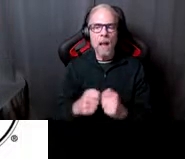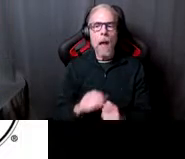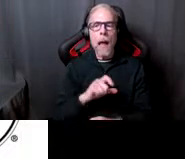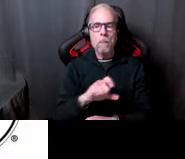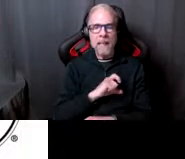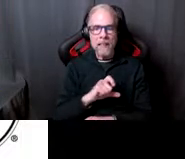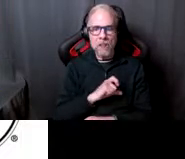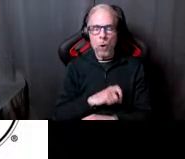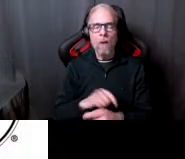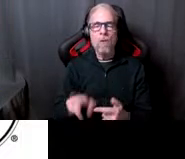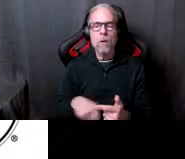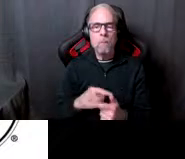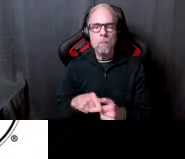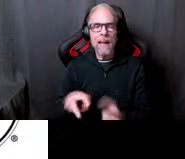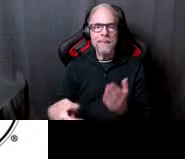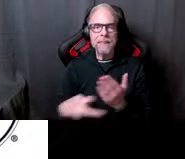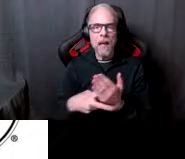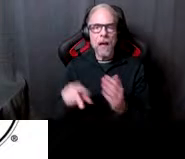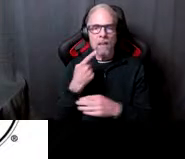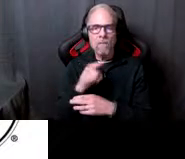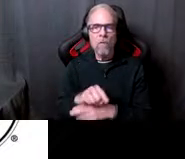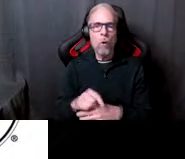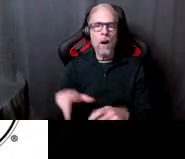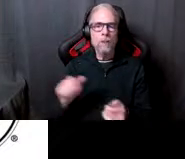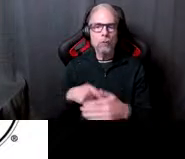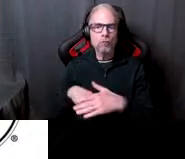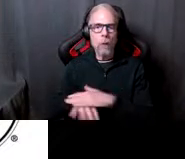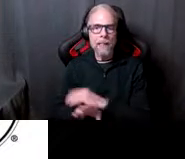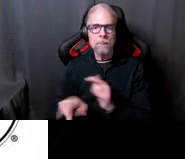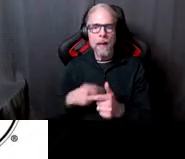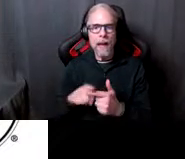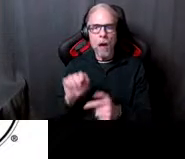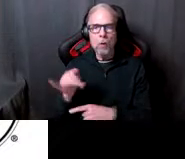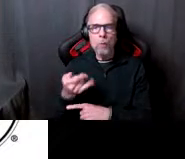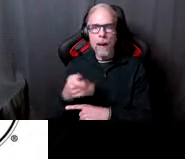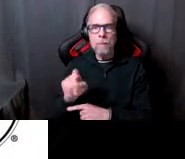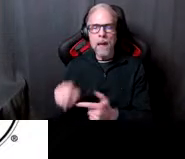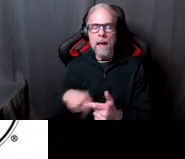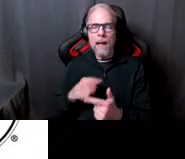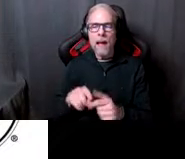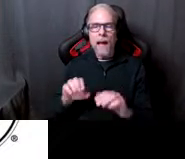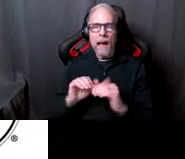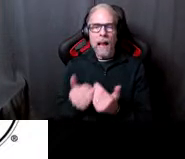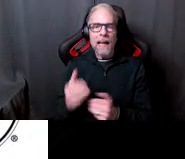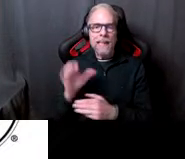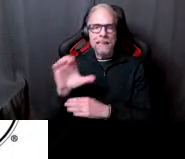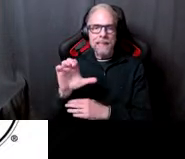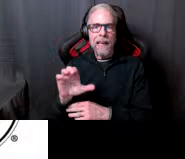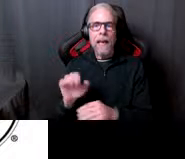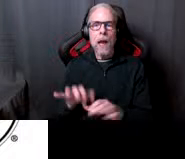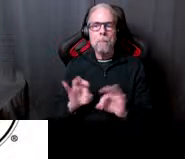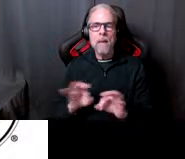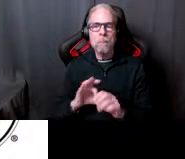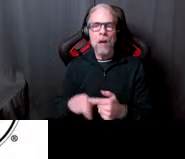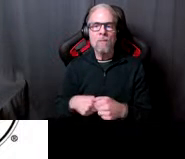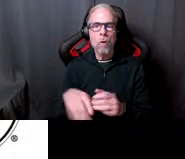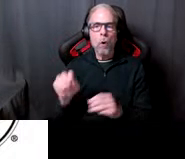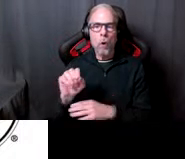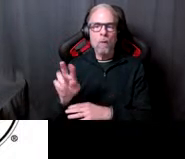for criminal trespass in the 2nd degree, a Class C misdemeanor per Oregon Revised Statute